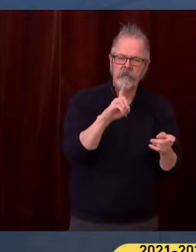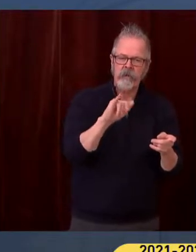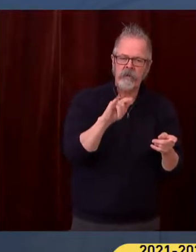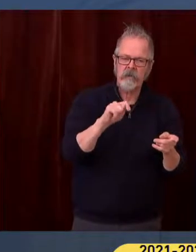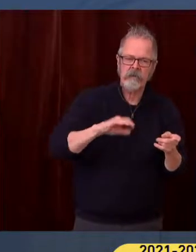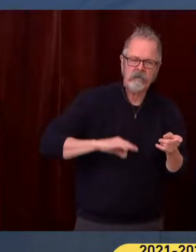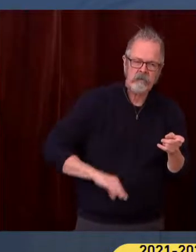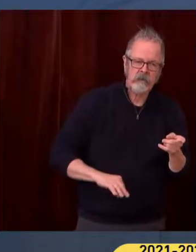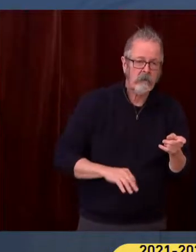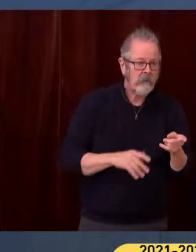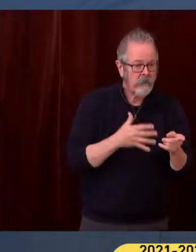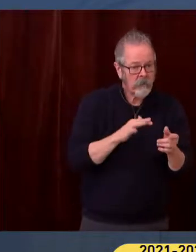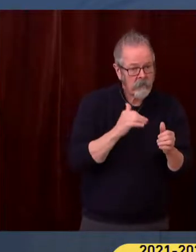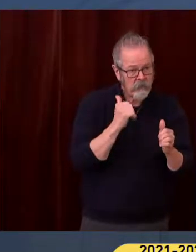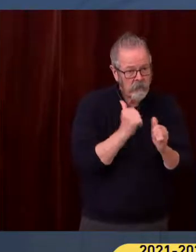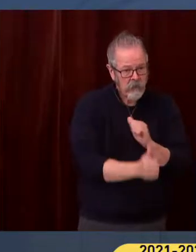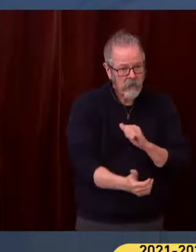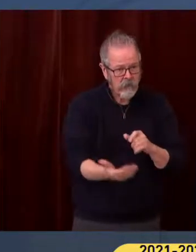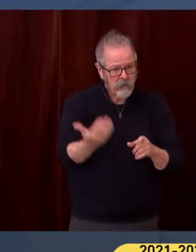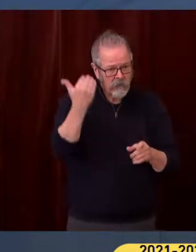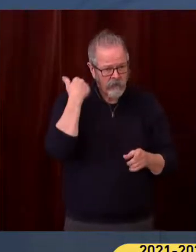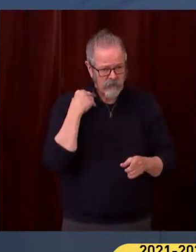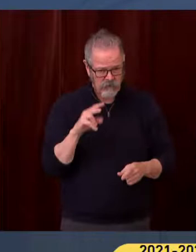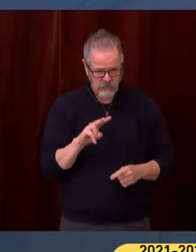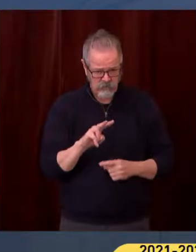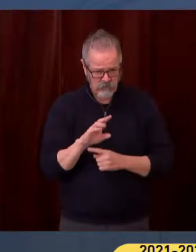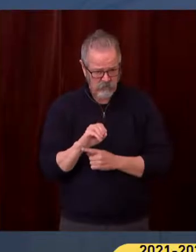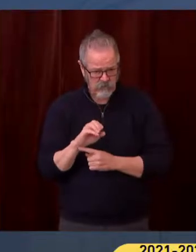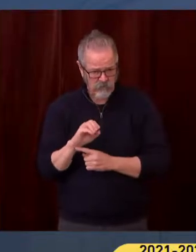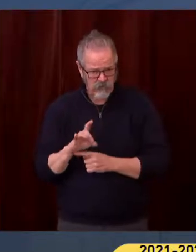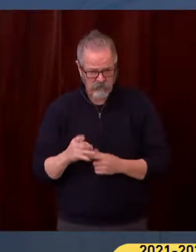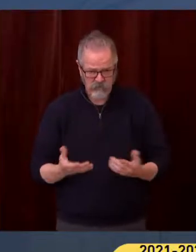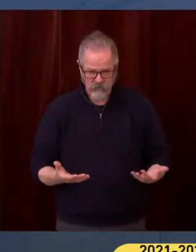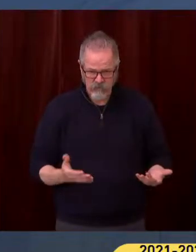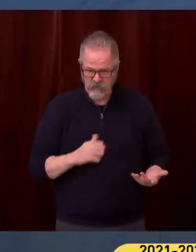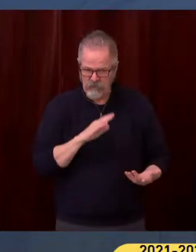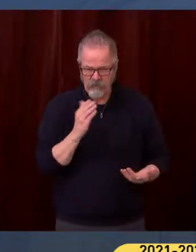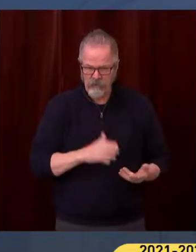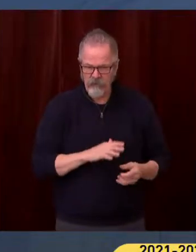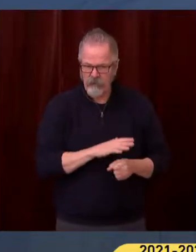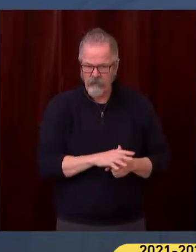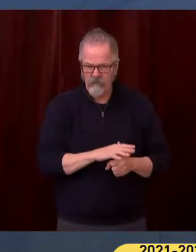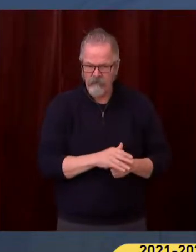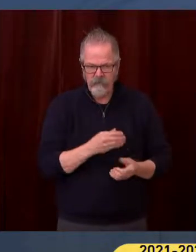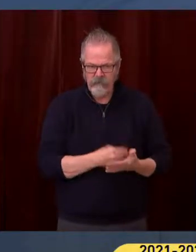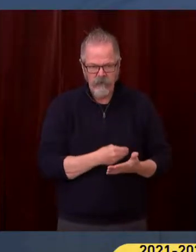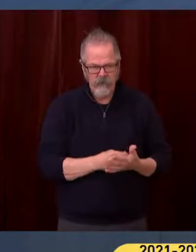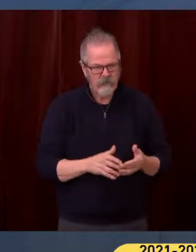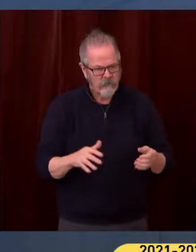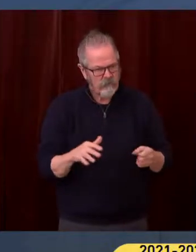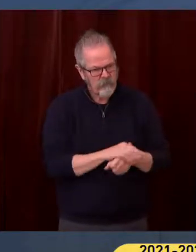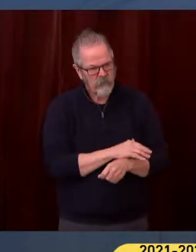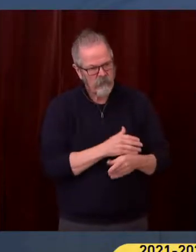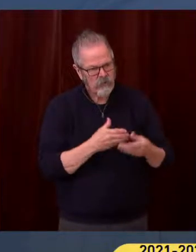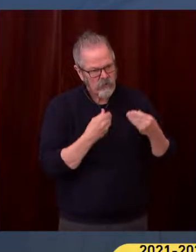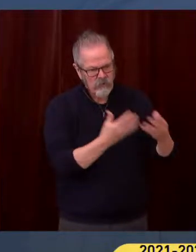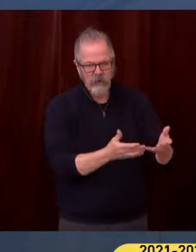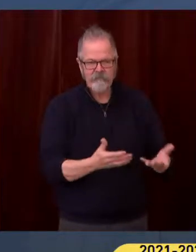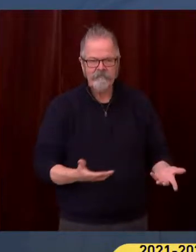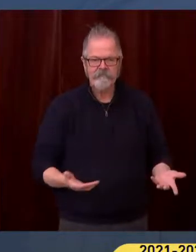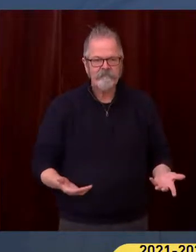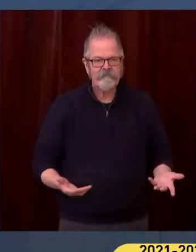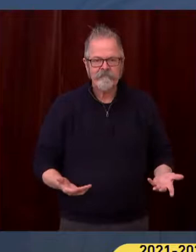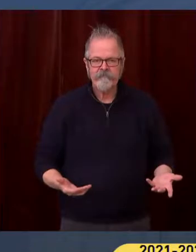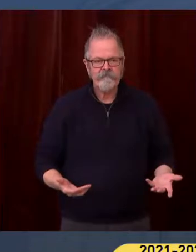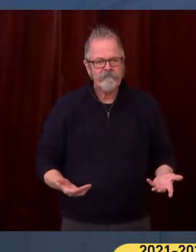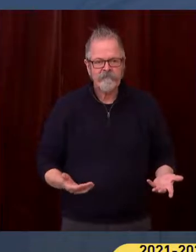benefits for low and moderate incomes families to help them through these troubled times in